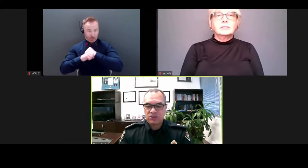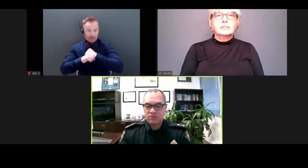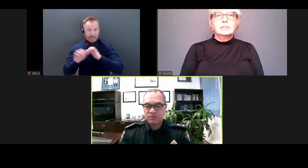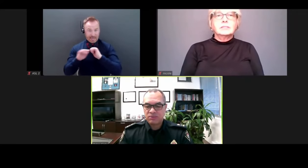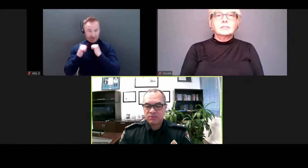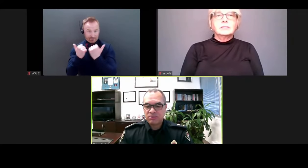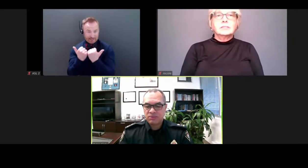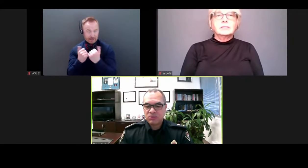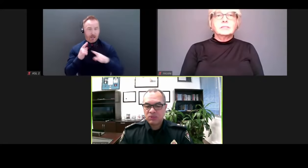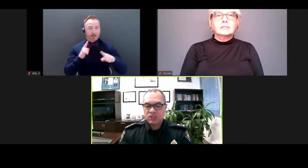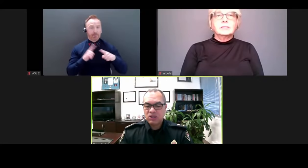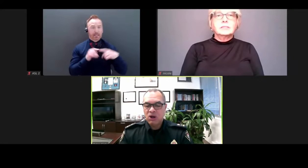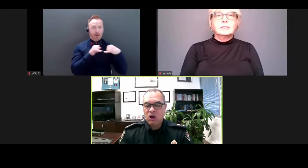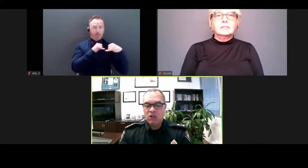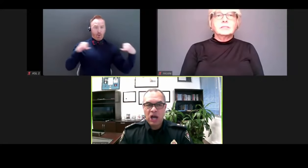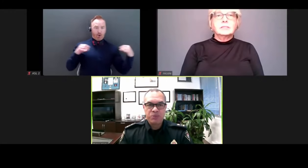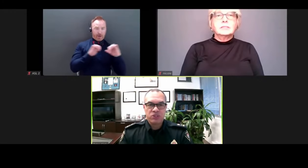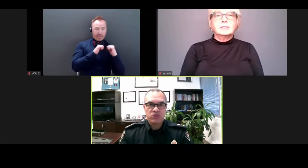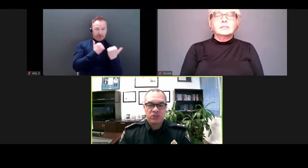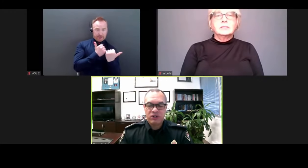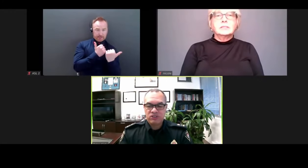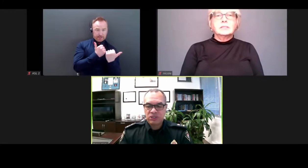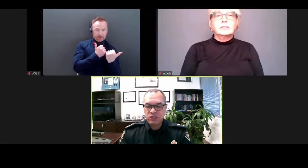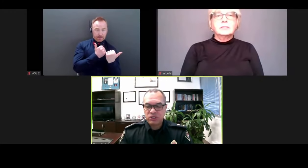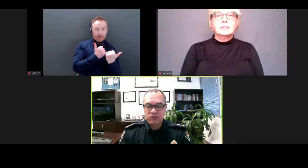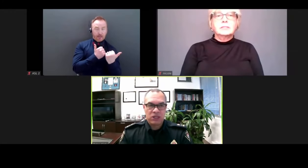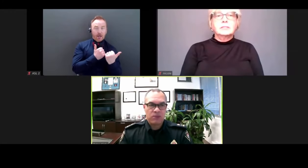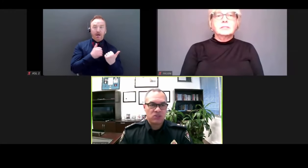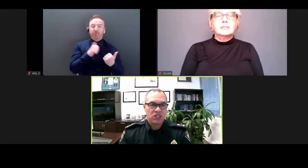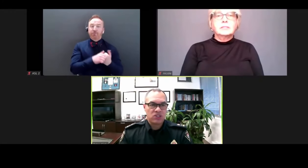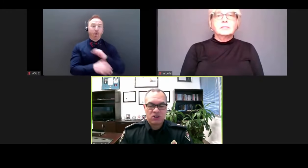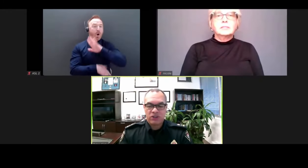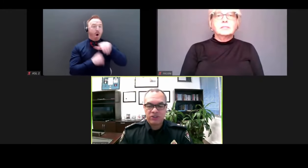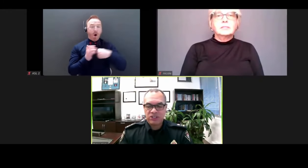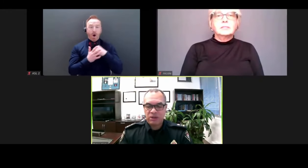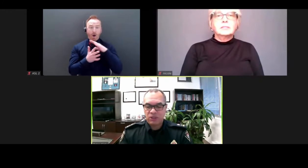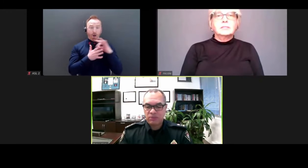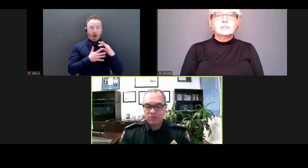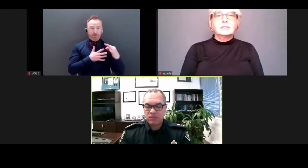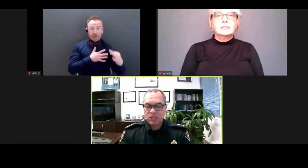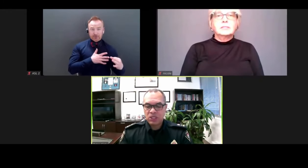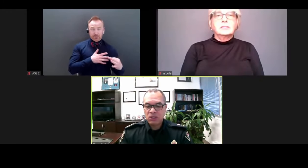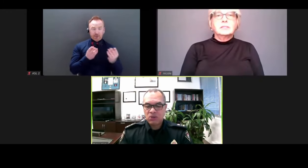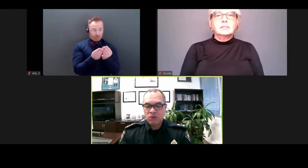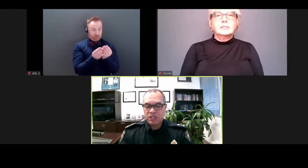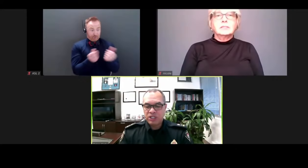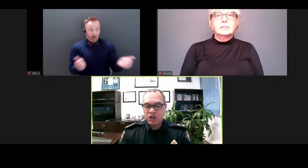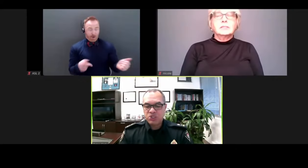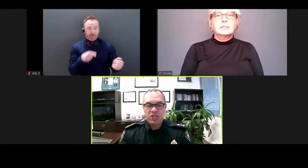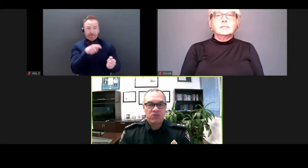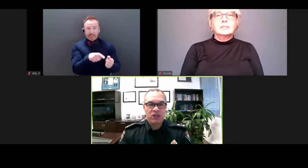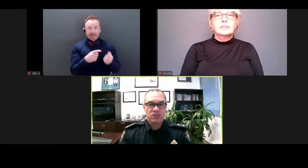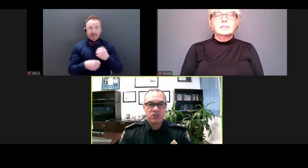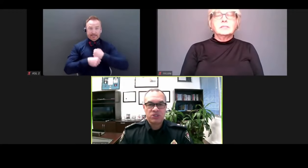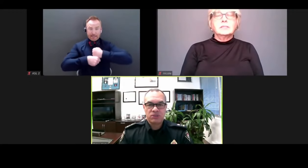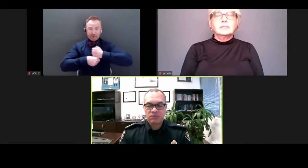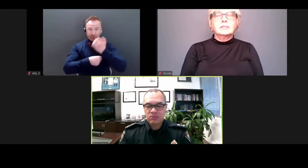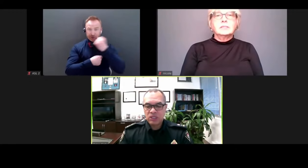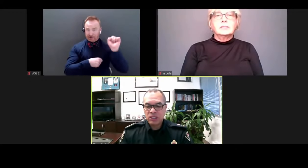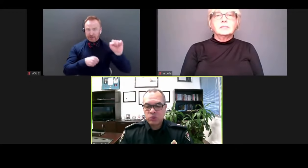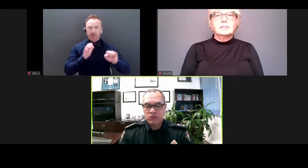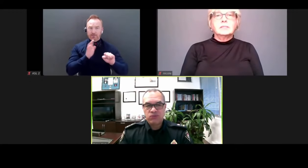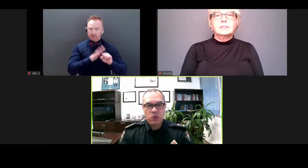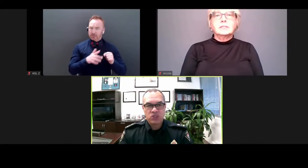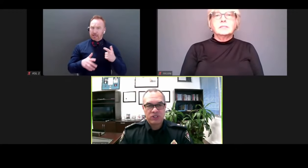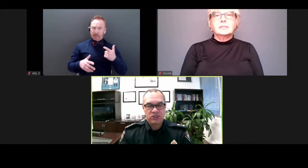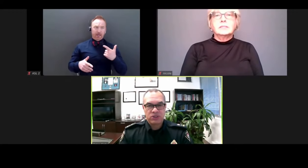agencies. All options for the resolution of this demonstration are on the table, from a negotiated resolution